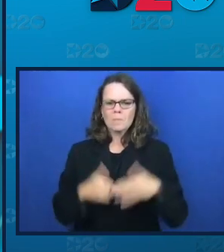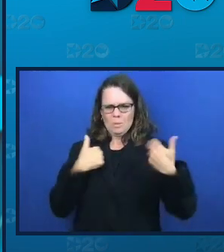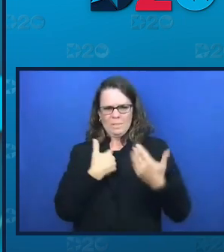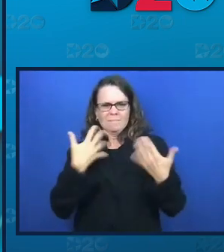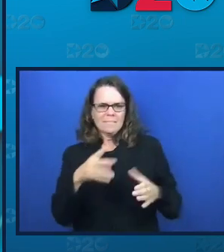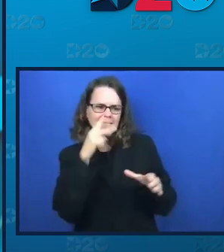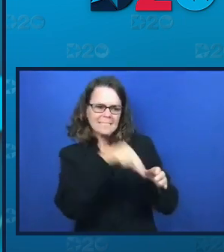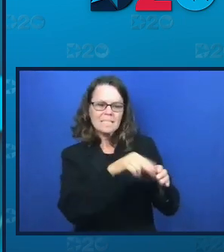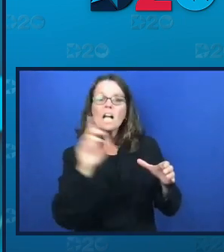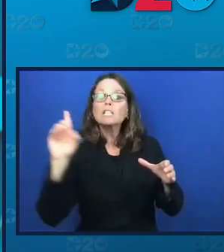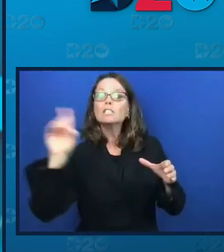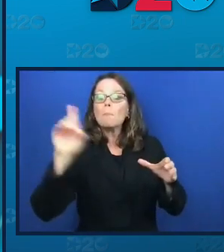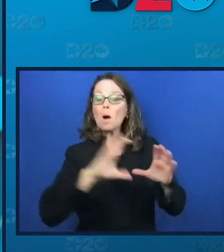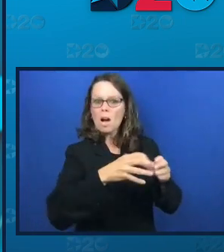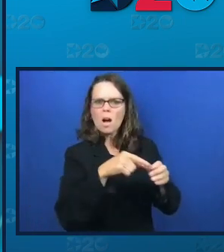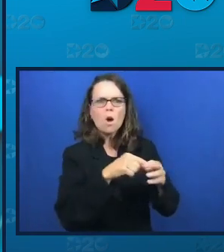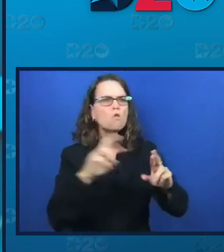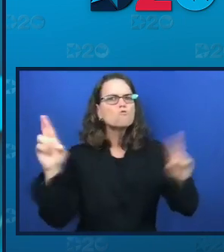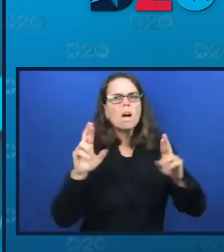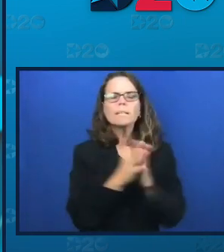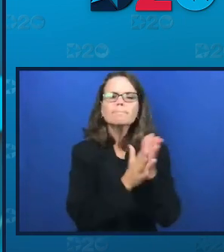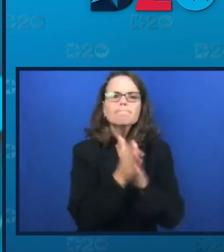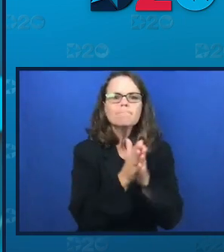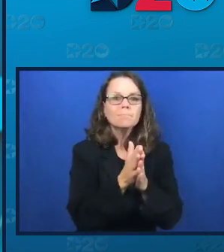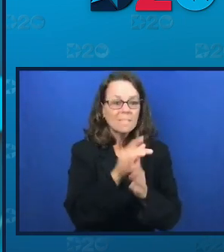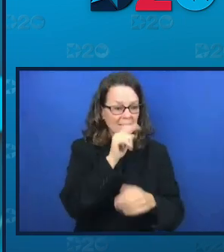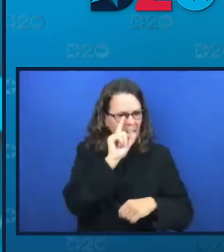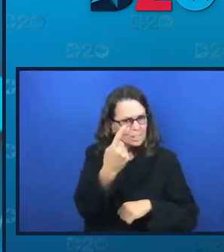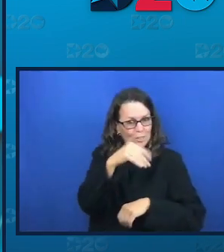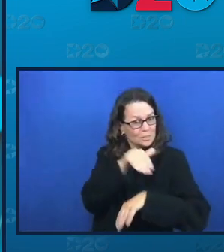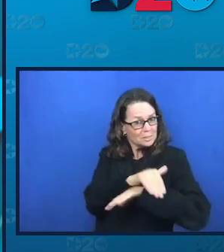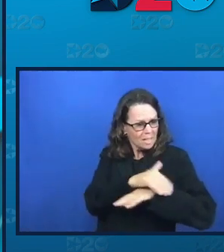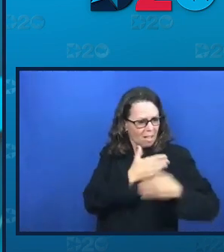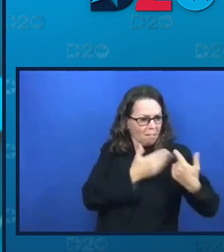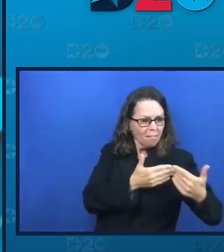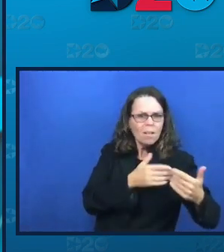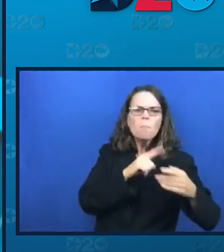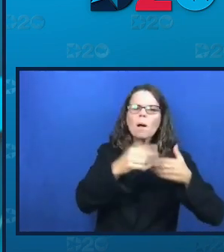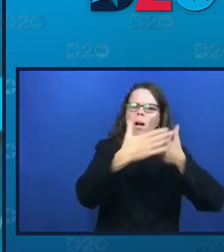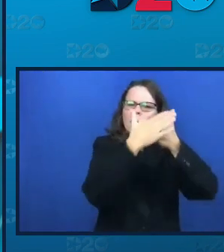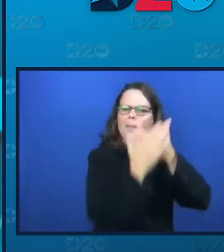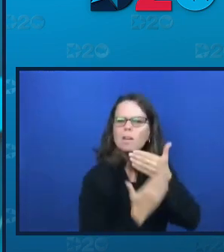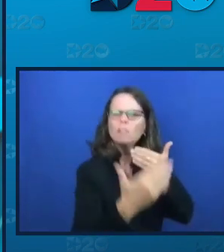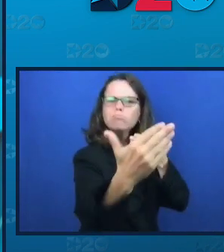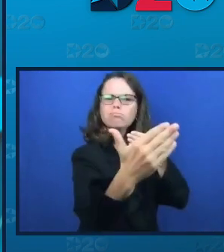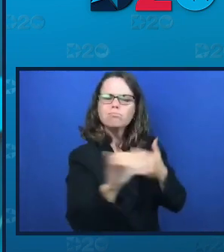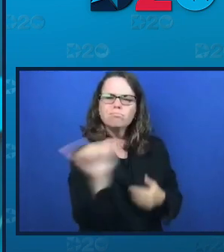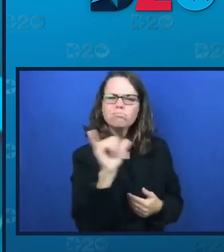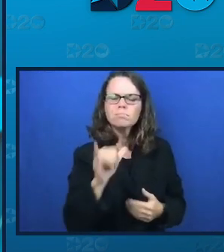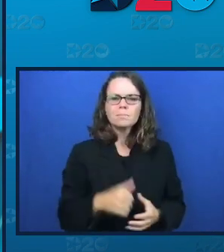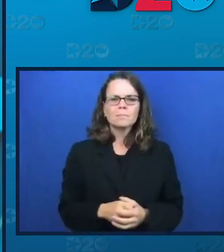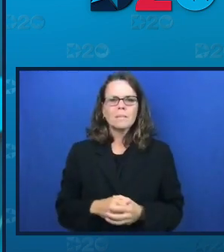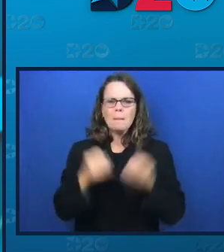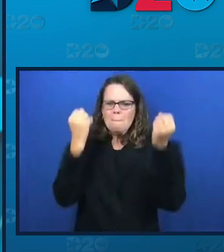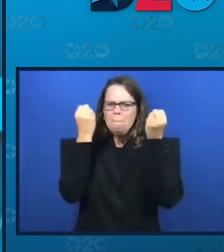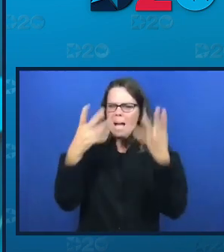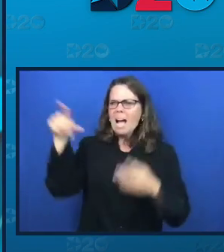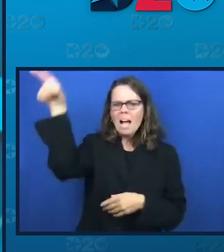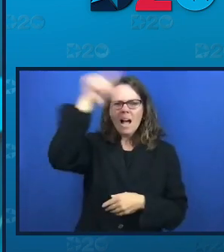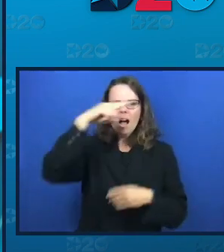we've also heard a lot from people who aren't running for anything this year, people who might not even think of themselves as